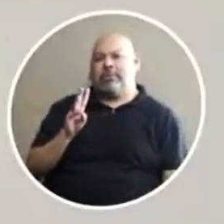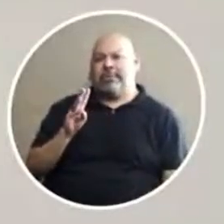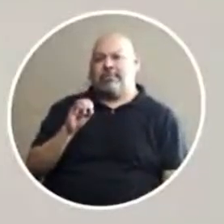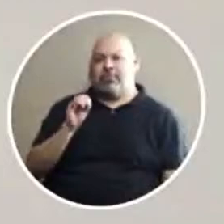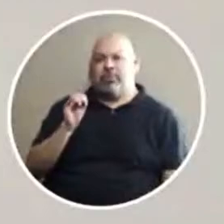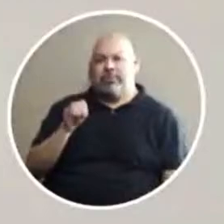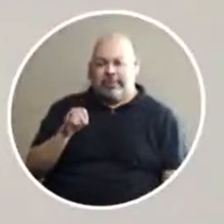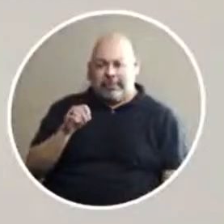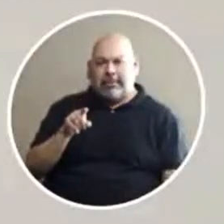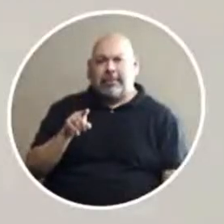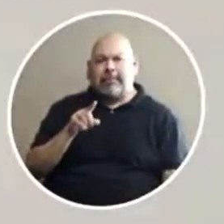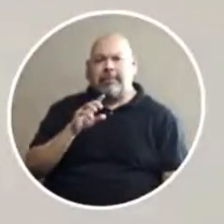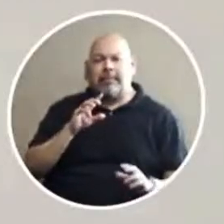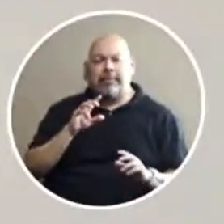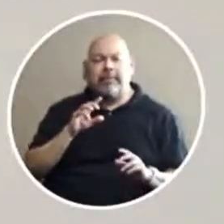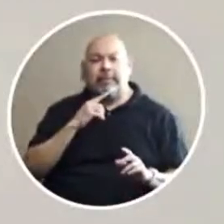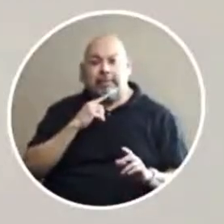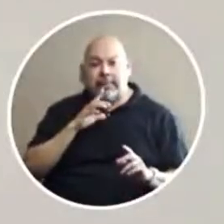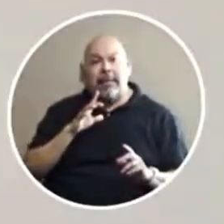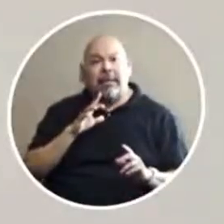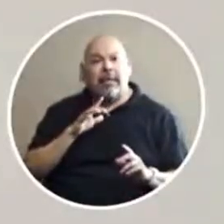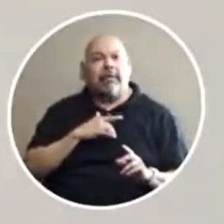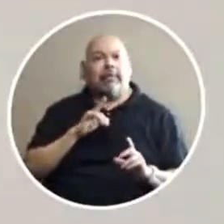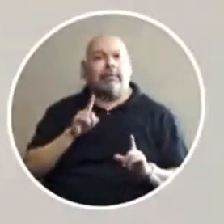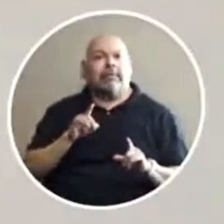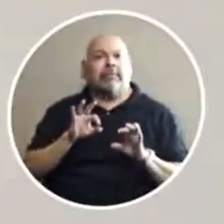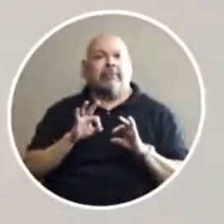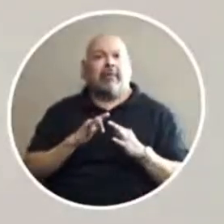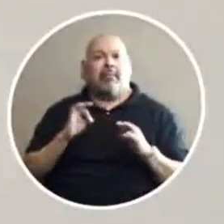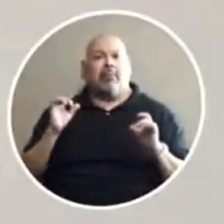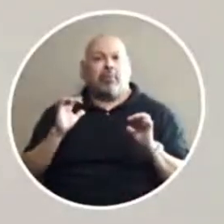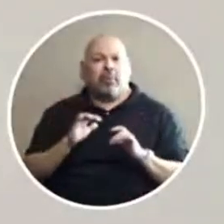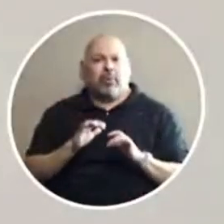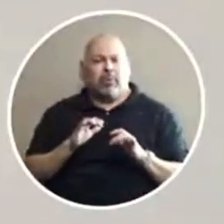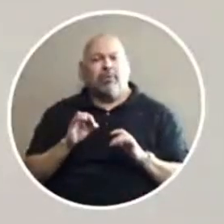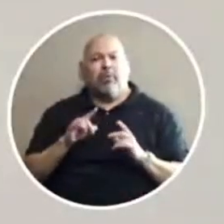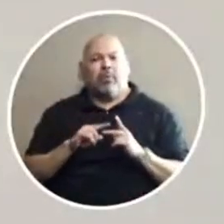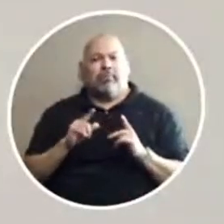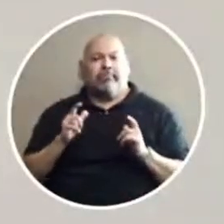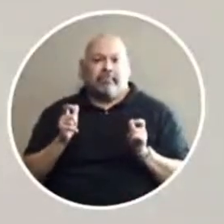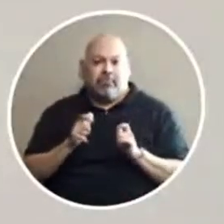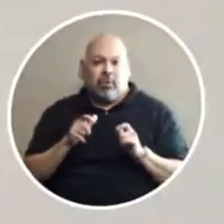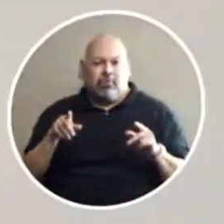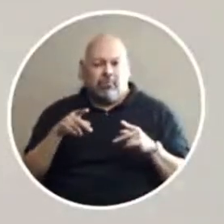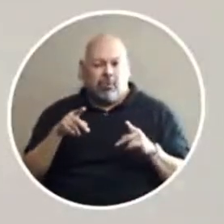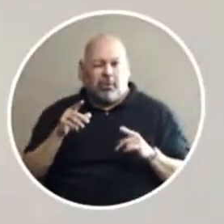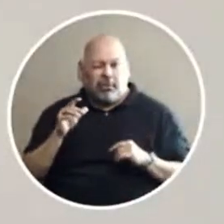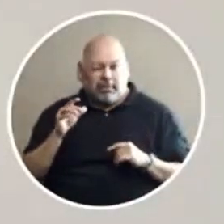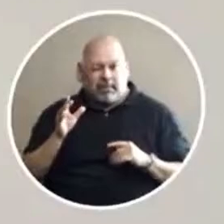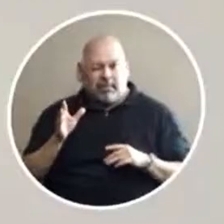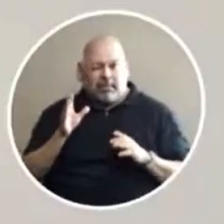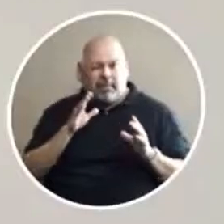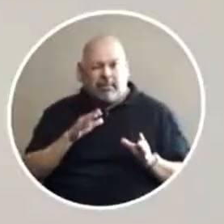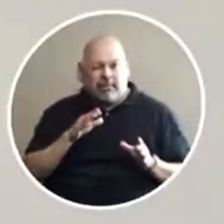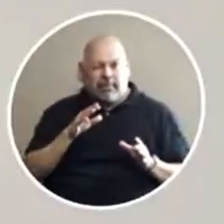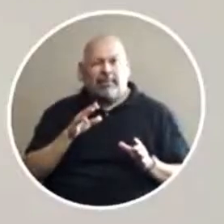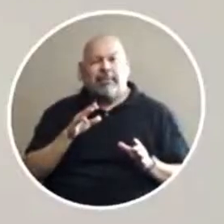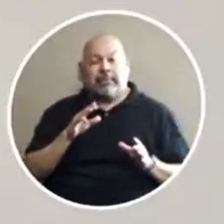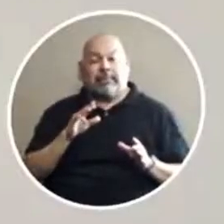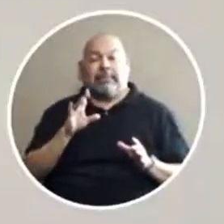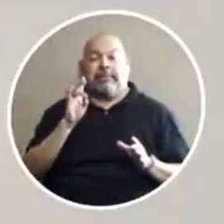5.26% reported attended family reunions or small parties.